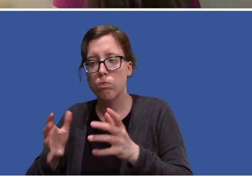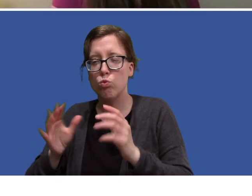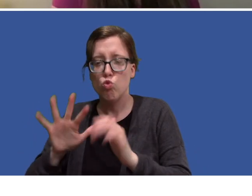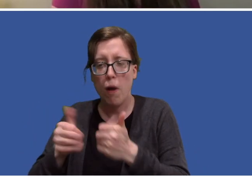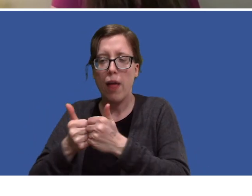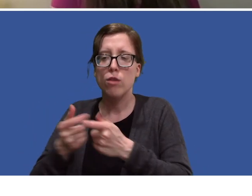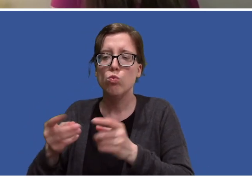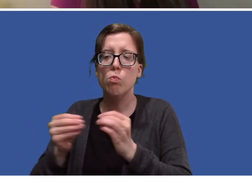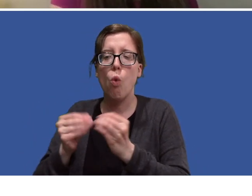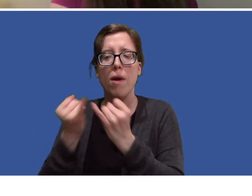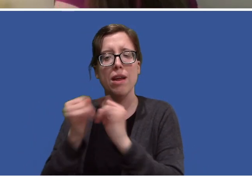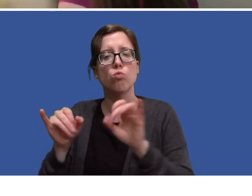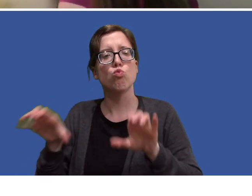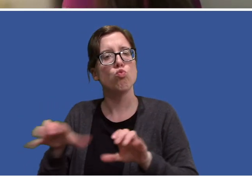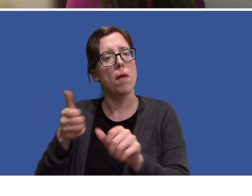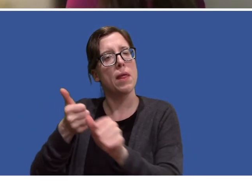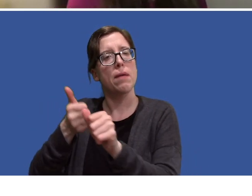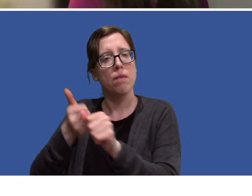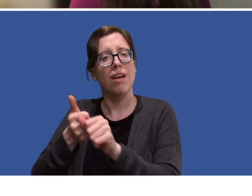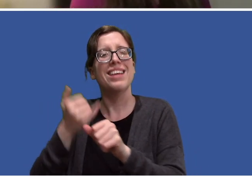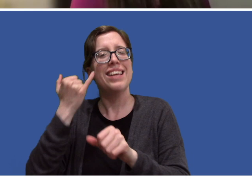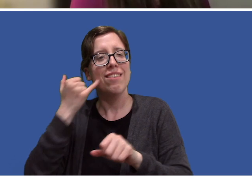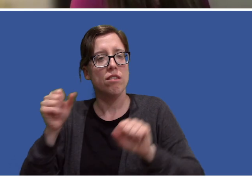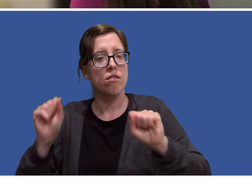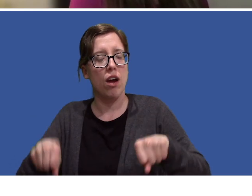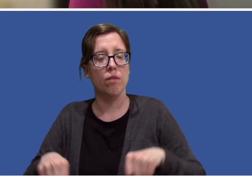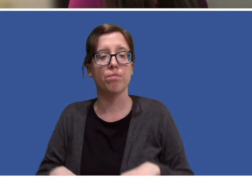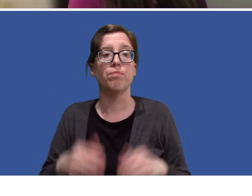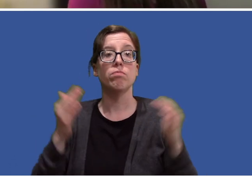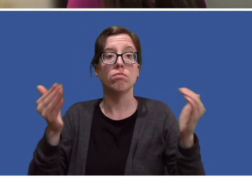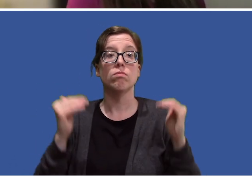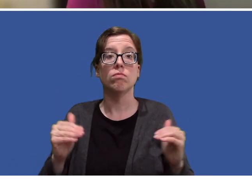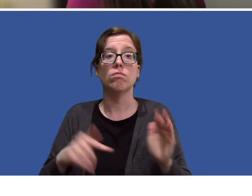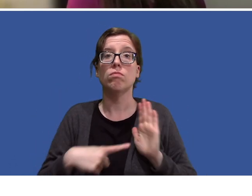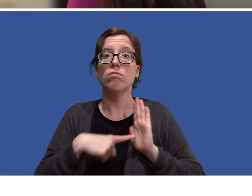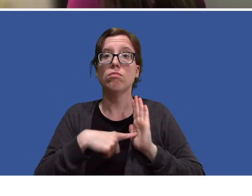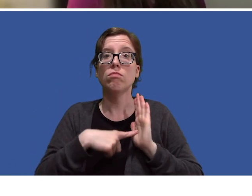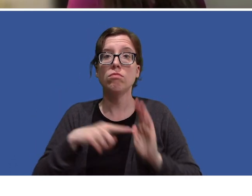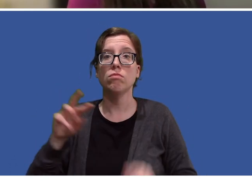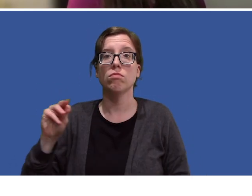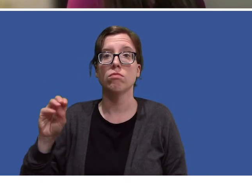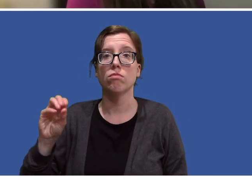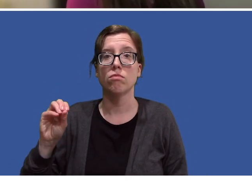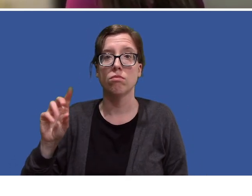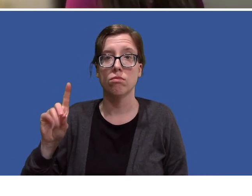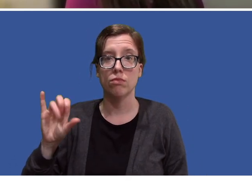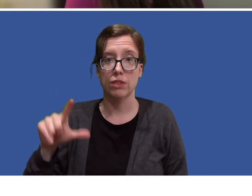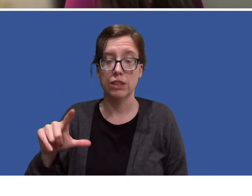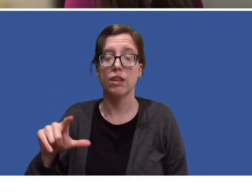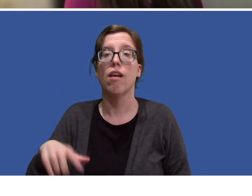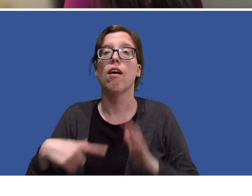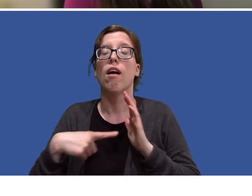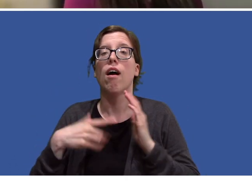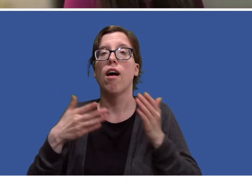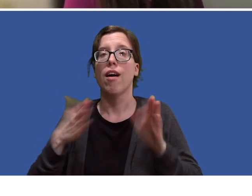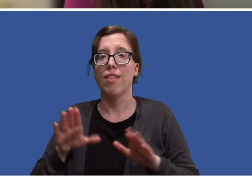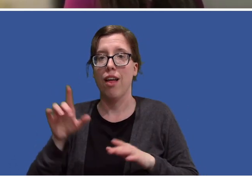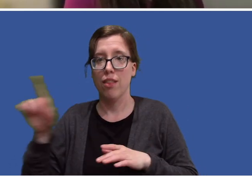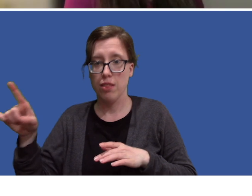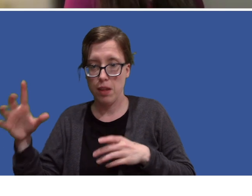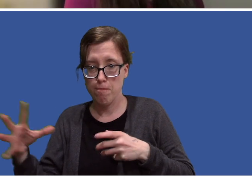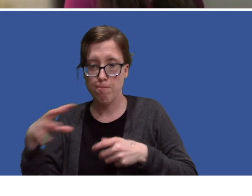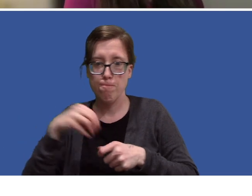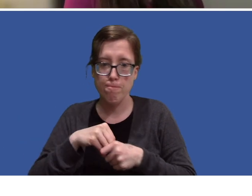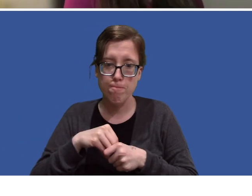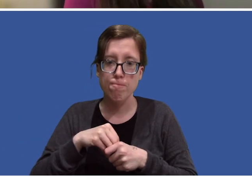Modeling is another way to engage the student with charge and to help them get started on an activity or a project. Model